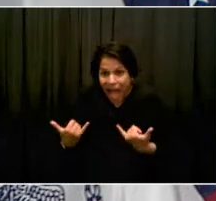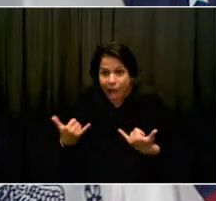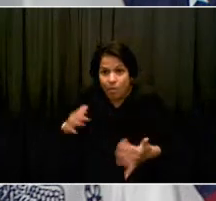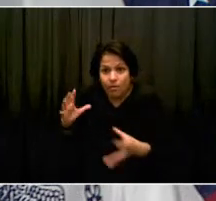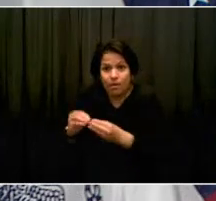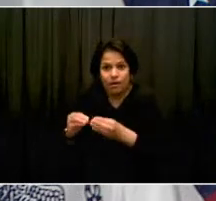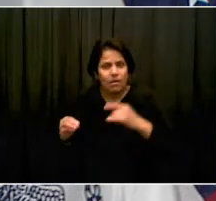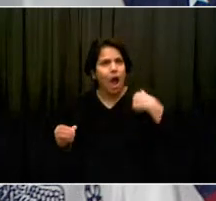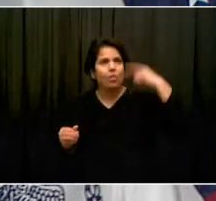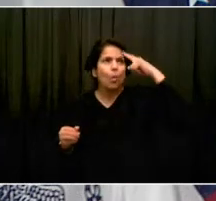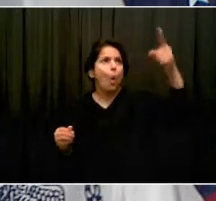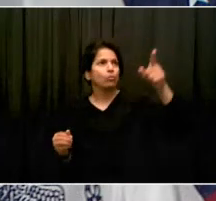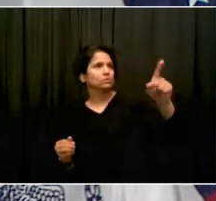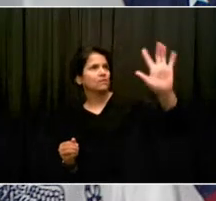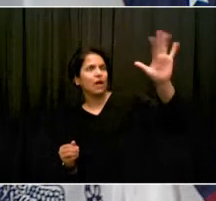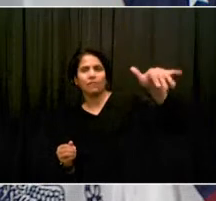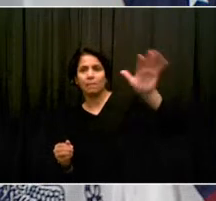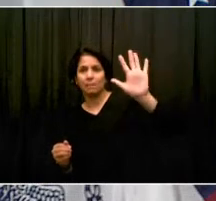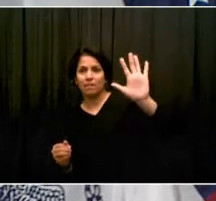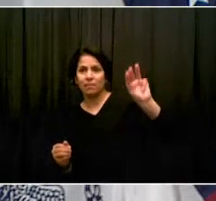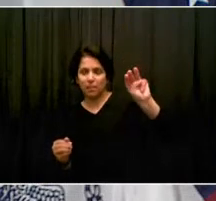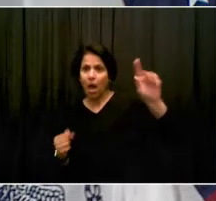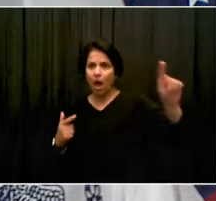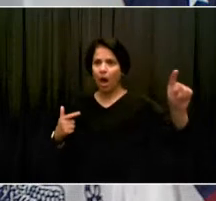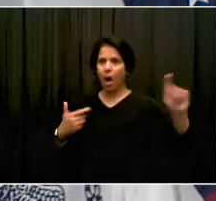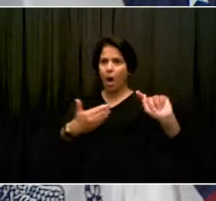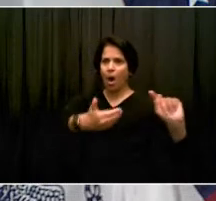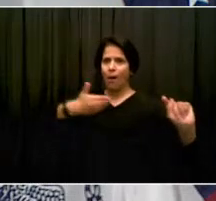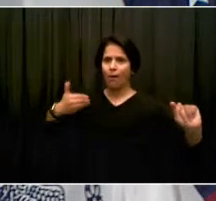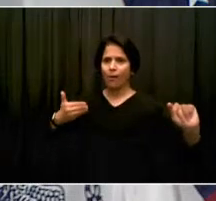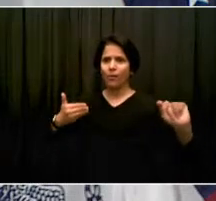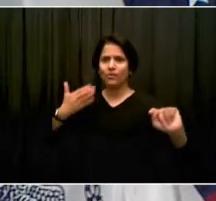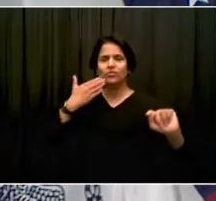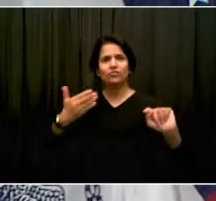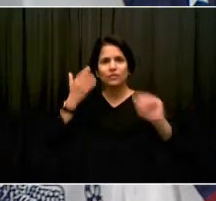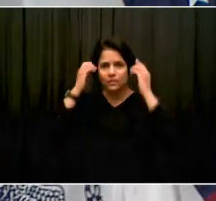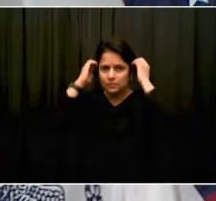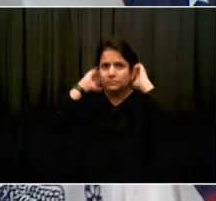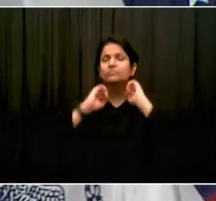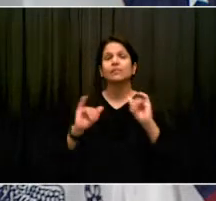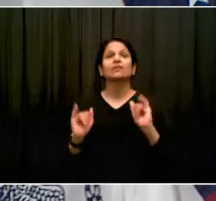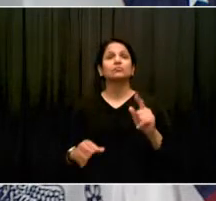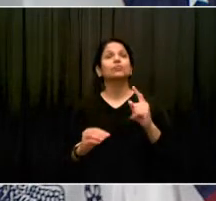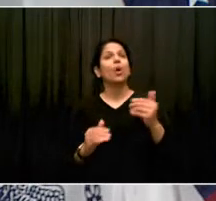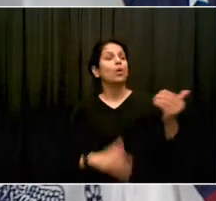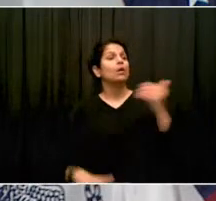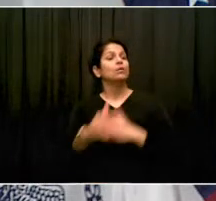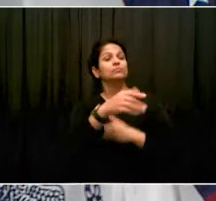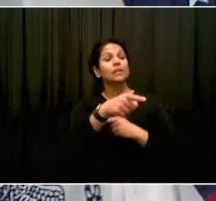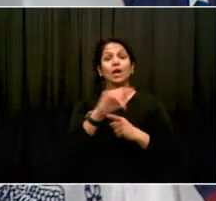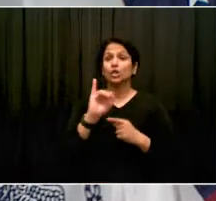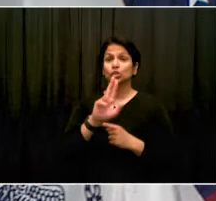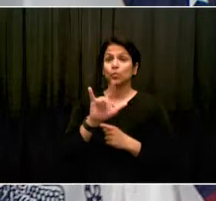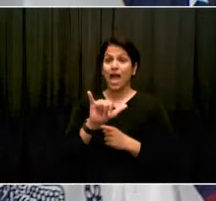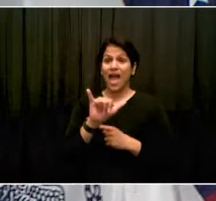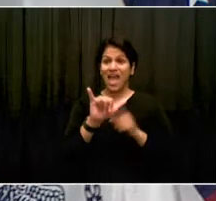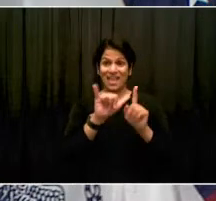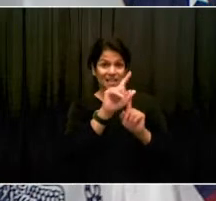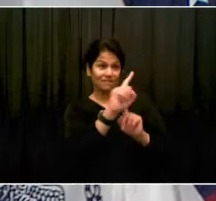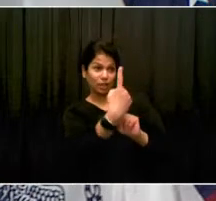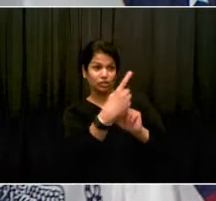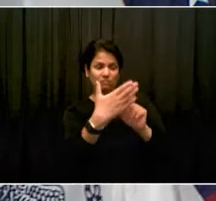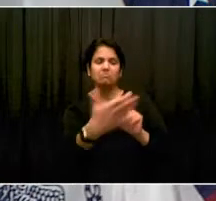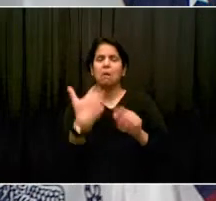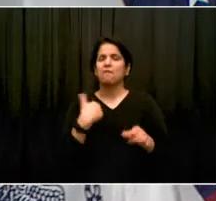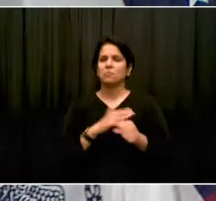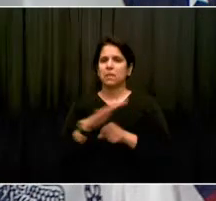Great. Actually, that leads me to my next question, which is that, so the vaccination campaign has reached millions of people, but it's still concentrated